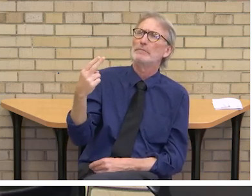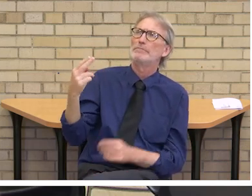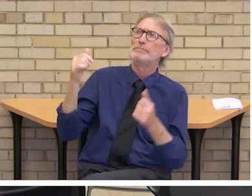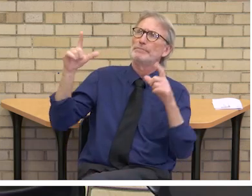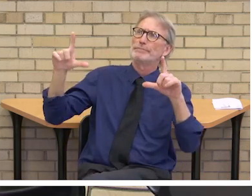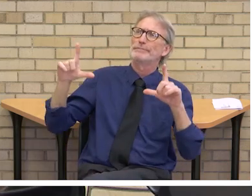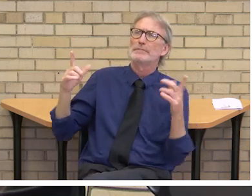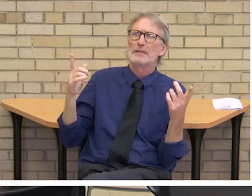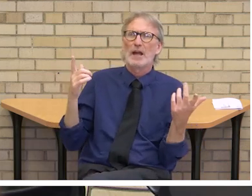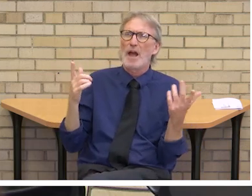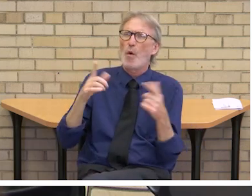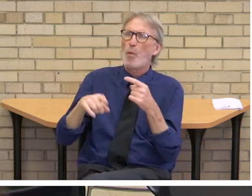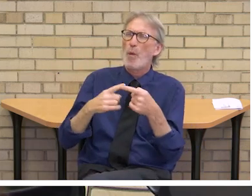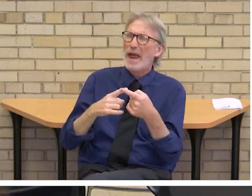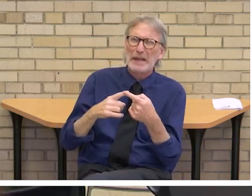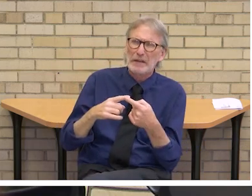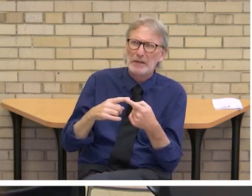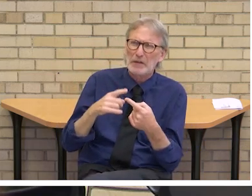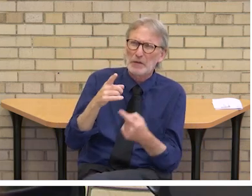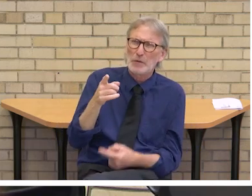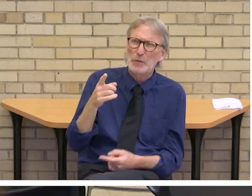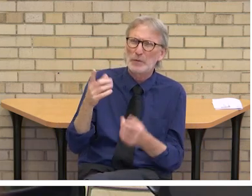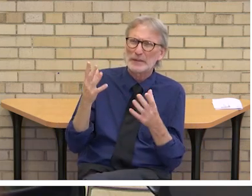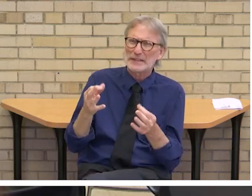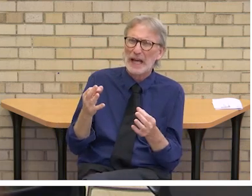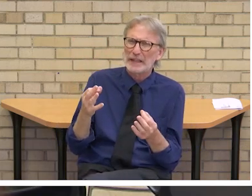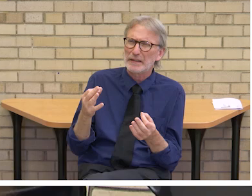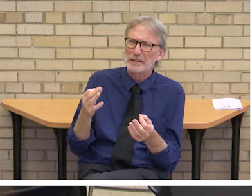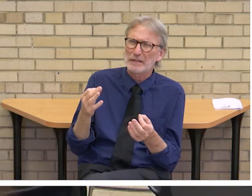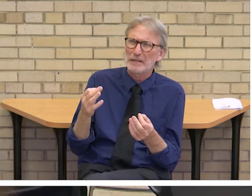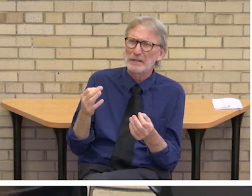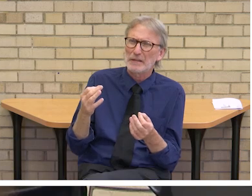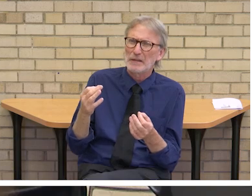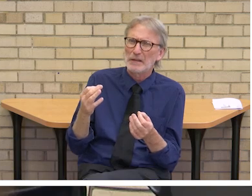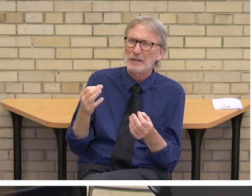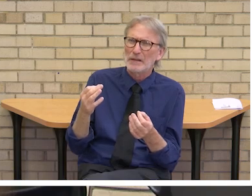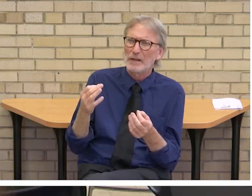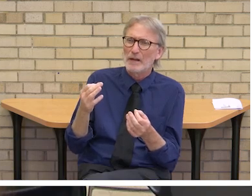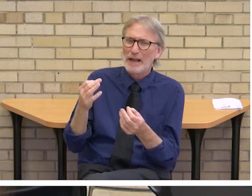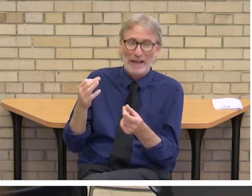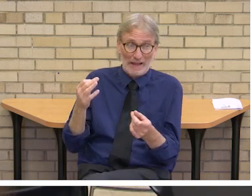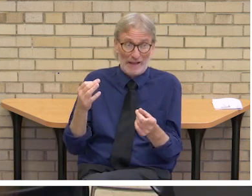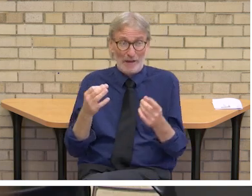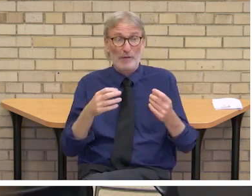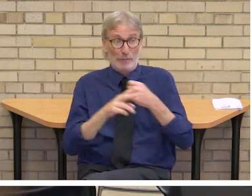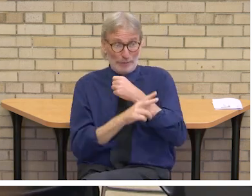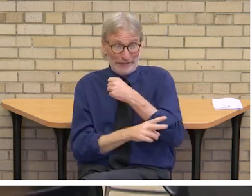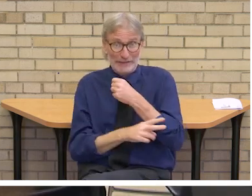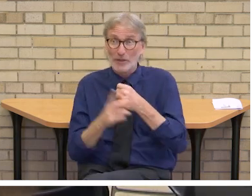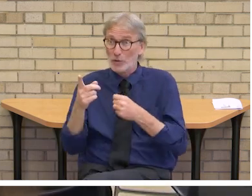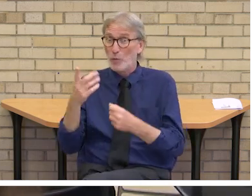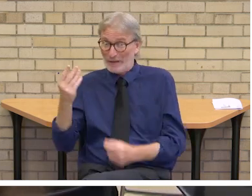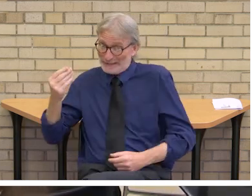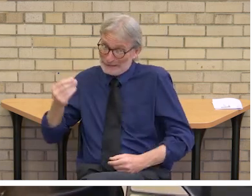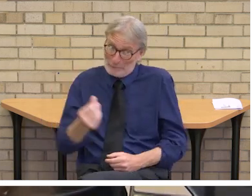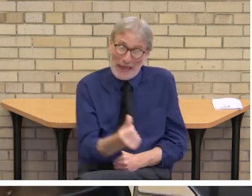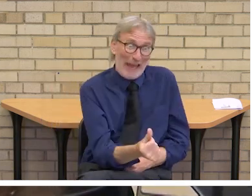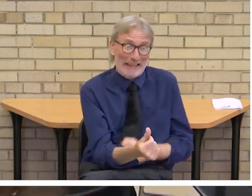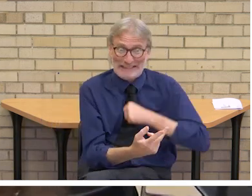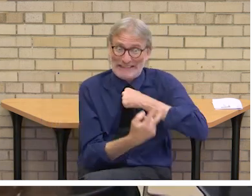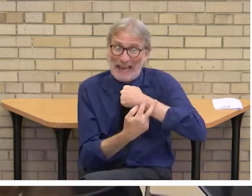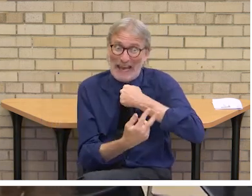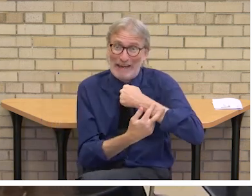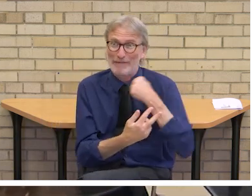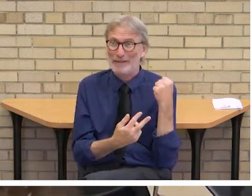make a determination of putting, I'm going to say, good money after bad money and trying to